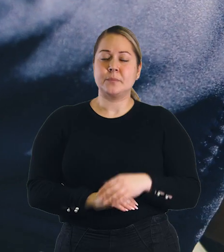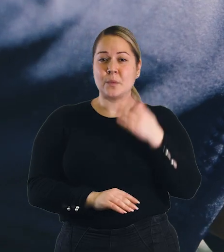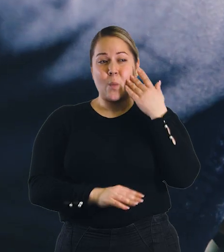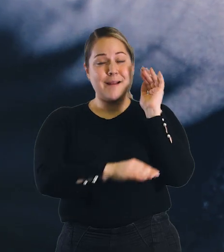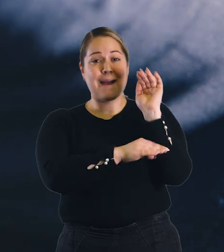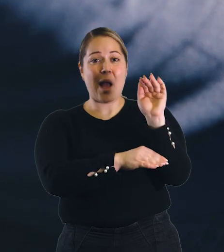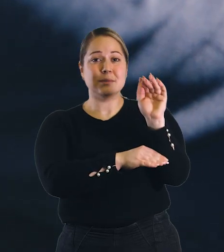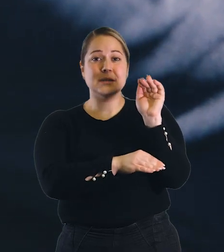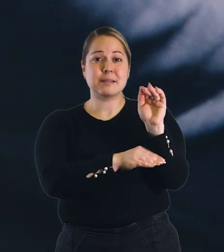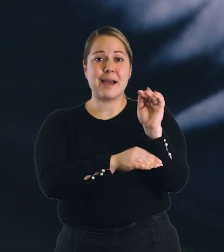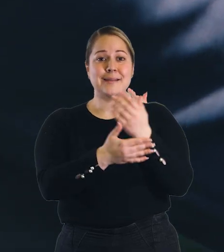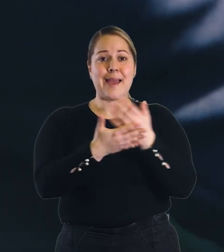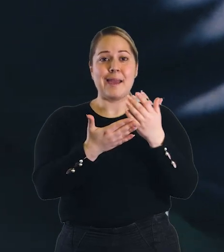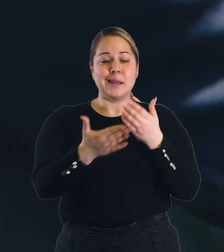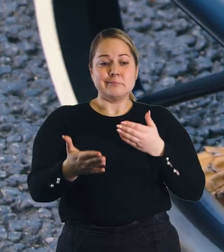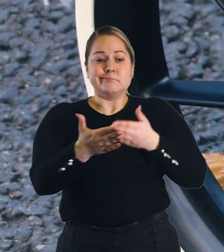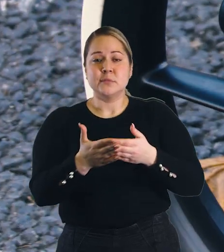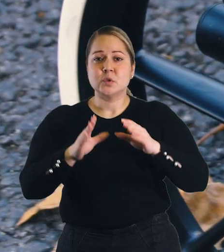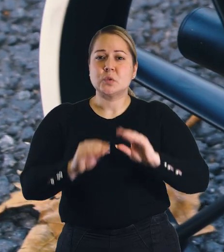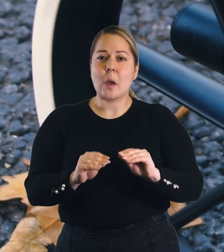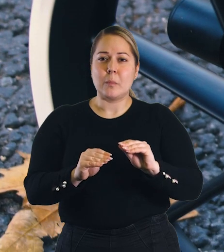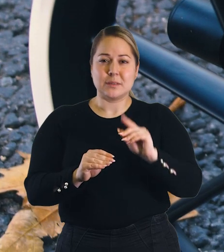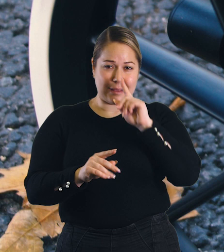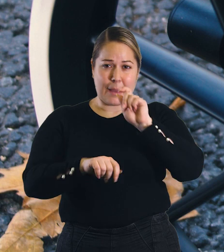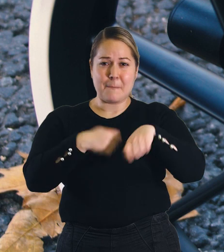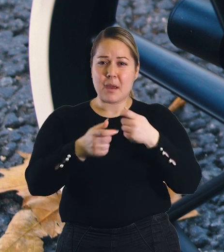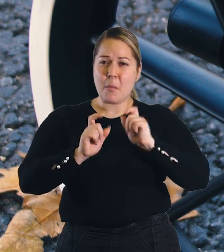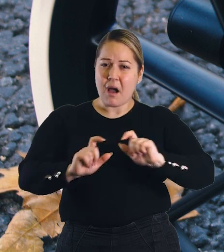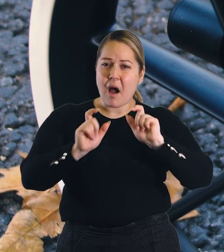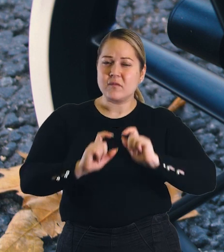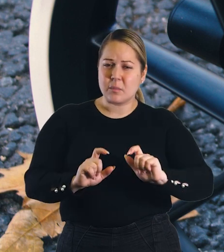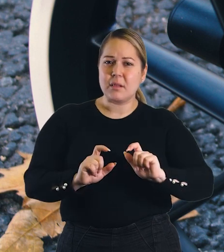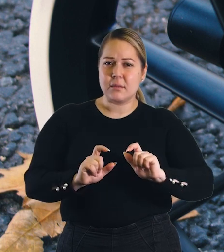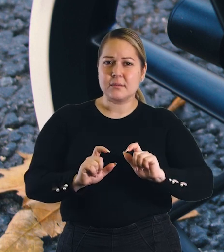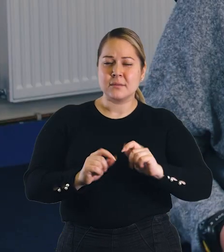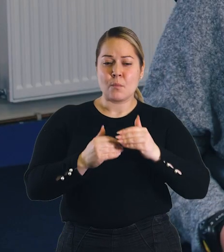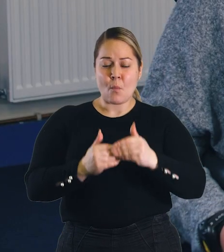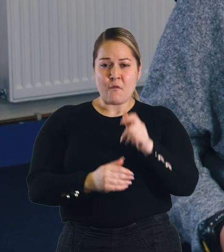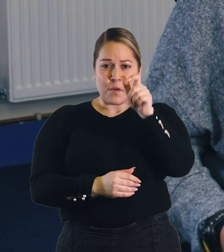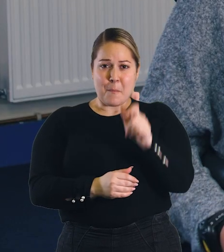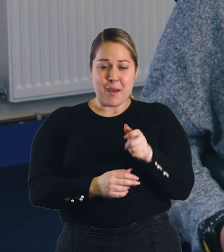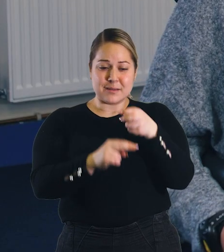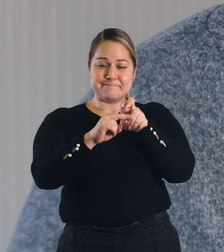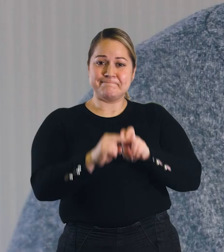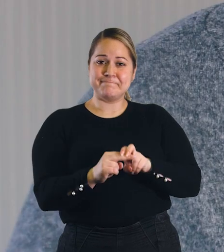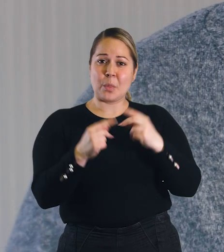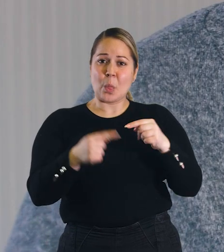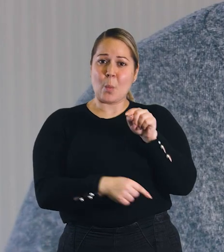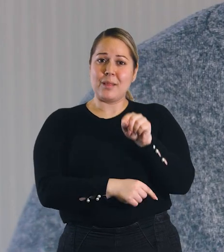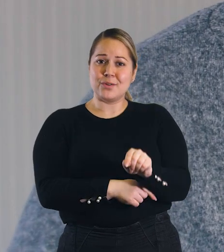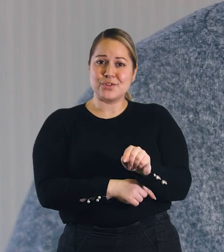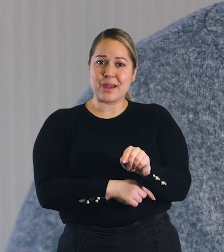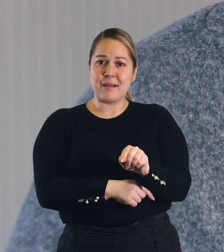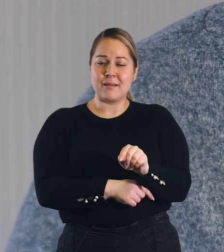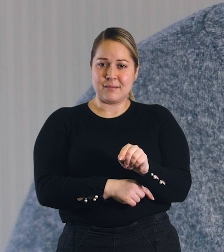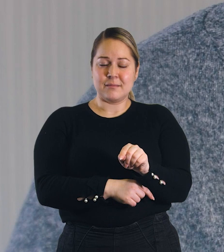When you're out, sudden stops can be really uncomfortable, more so for the person in the wheelchair rather than the